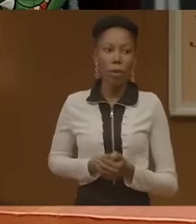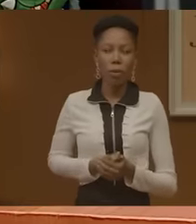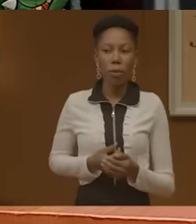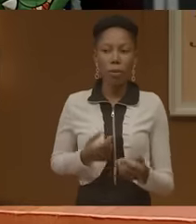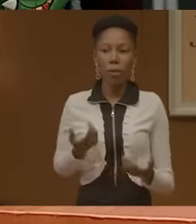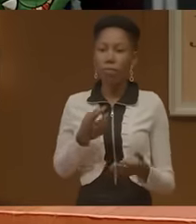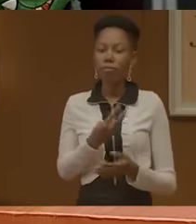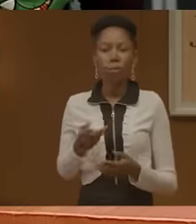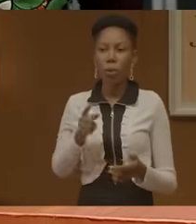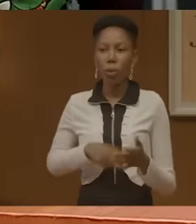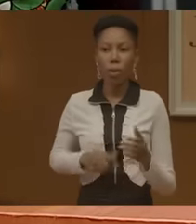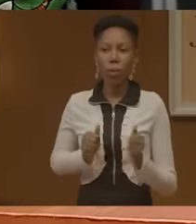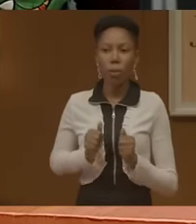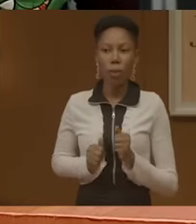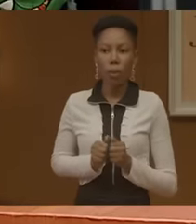drugs. Materials?